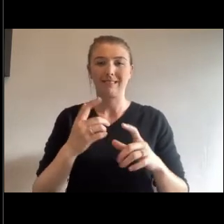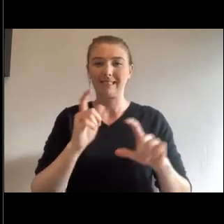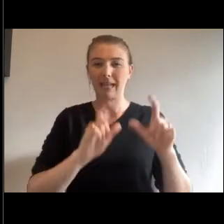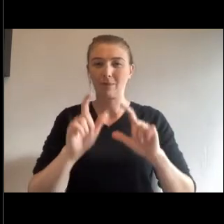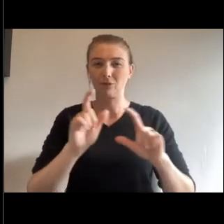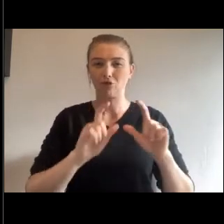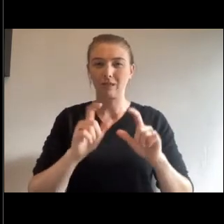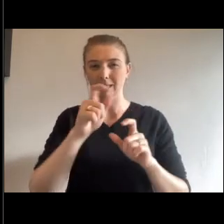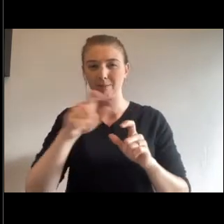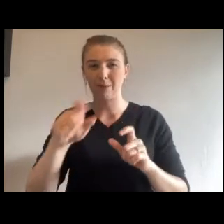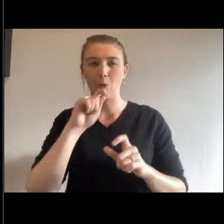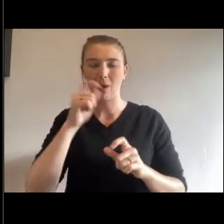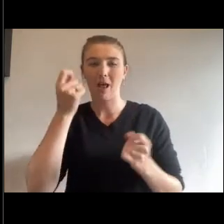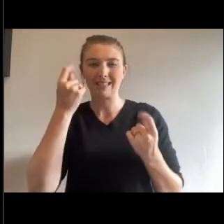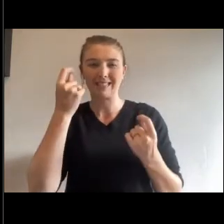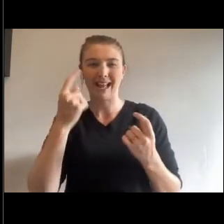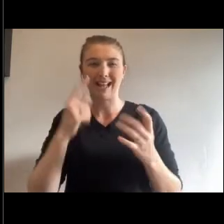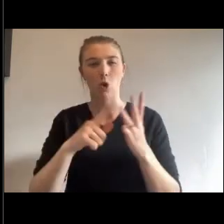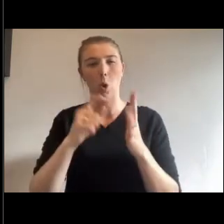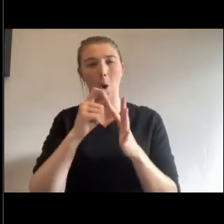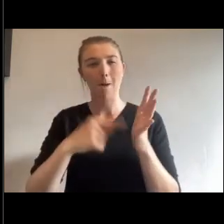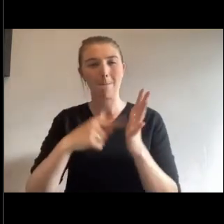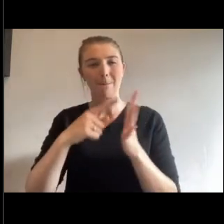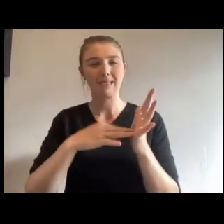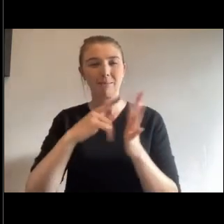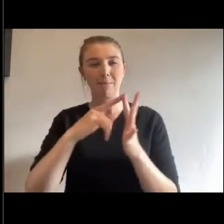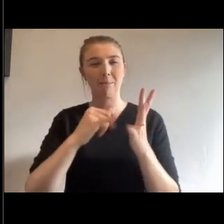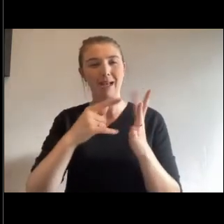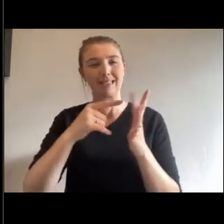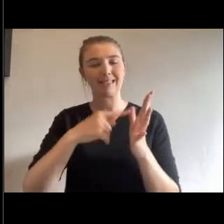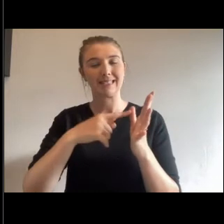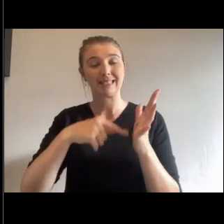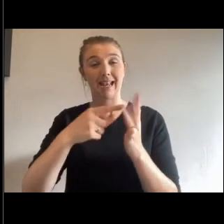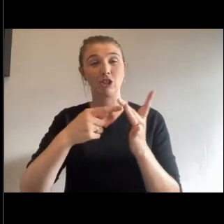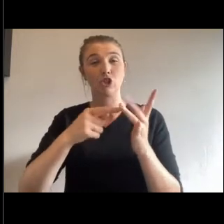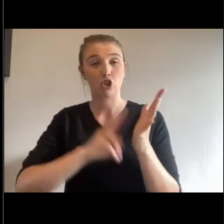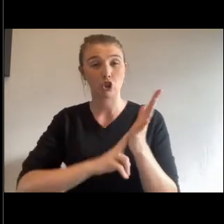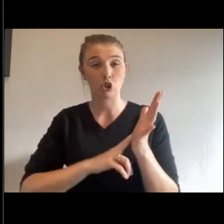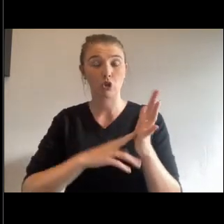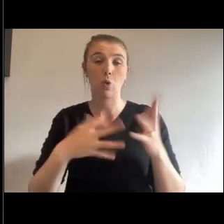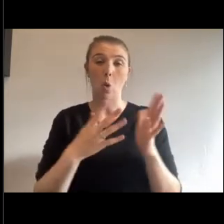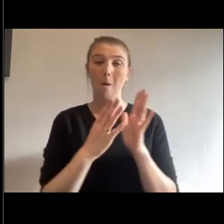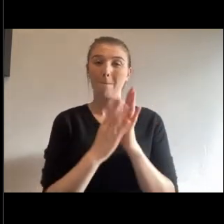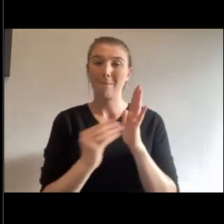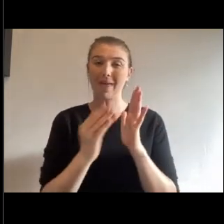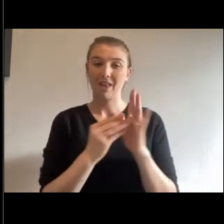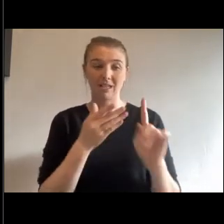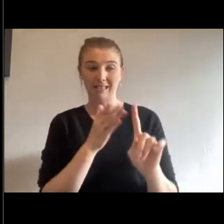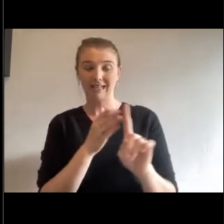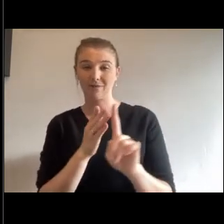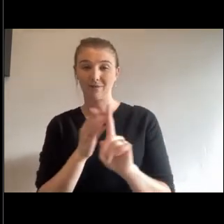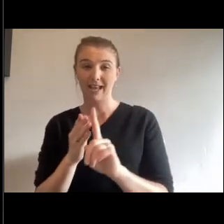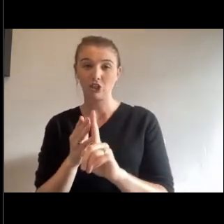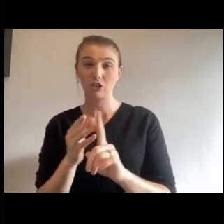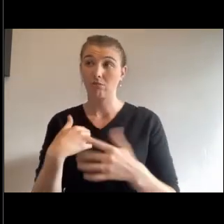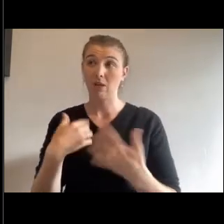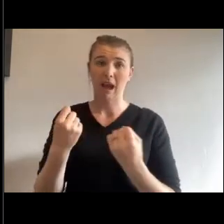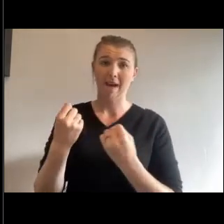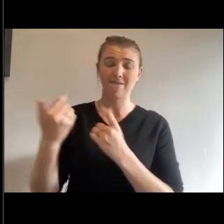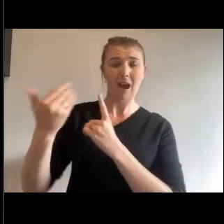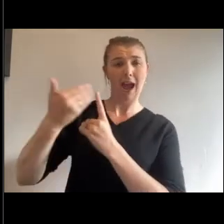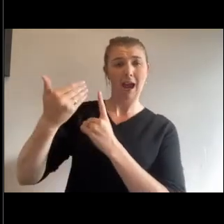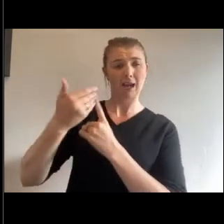that, optimization, method identification, and I was certainly getting acknowledgement for the